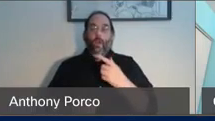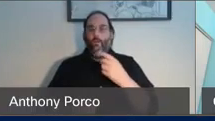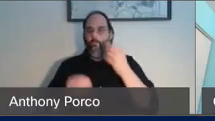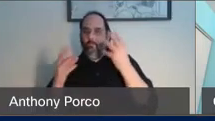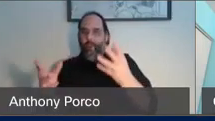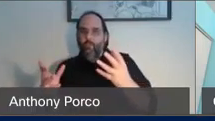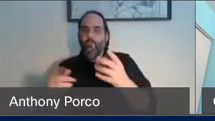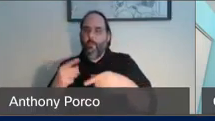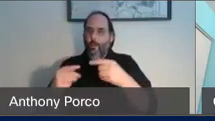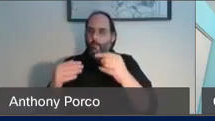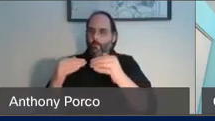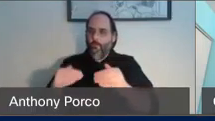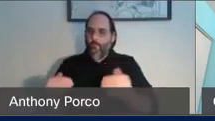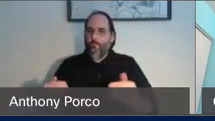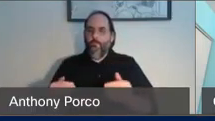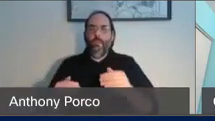and